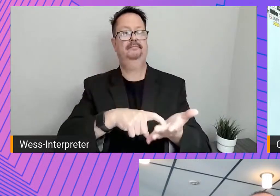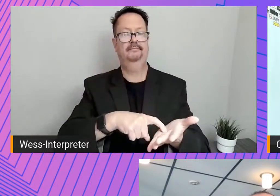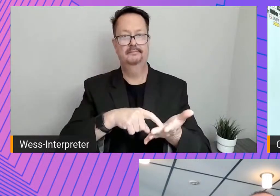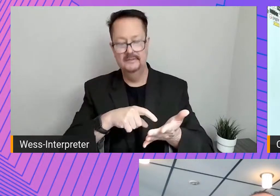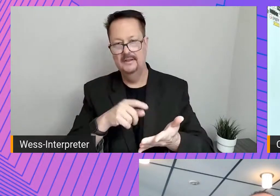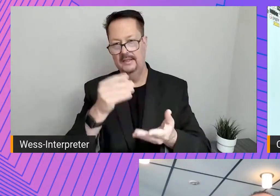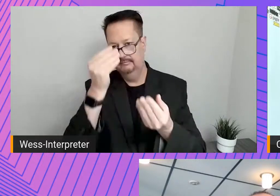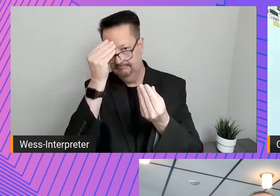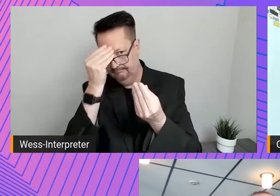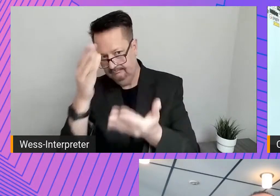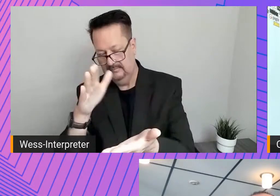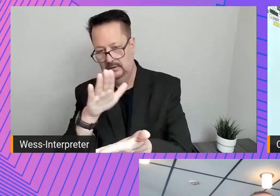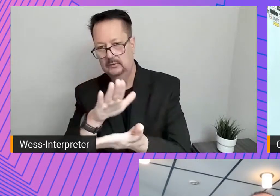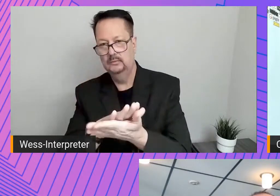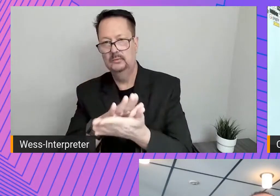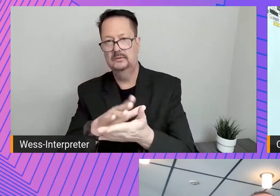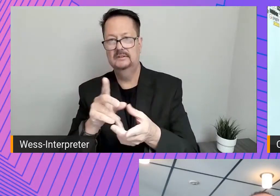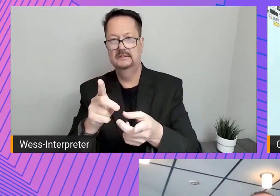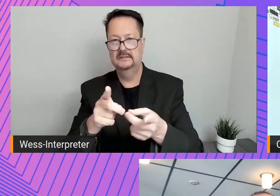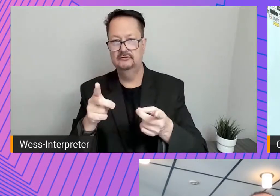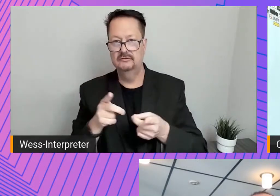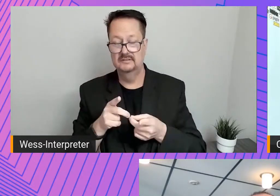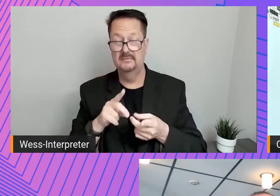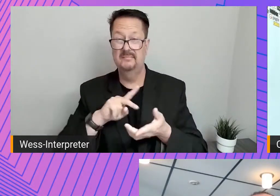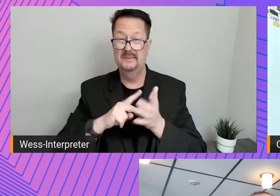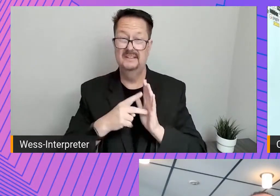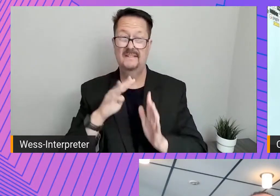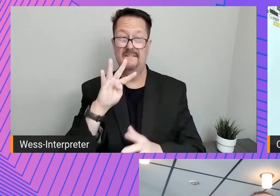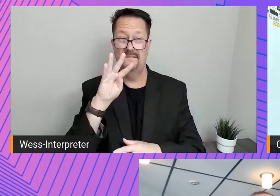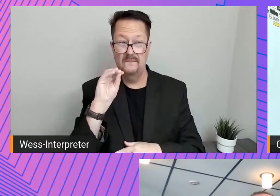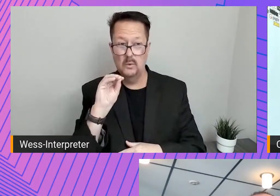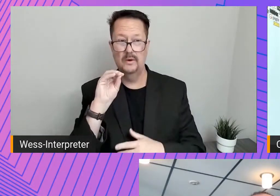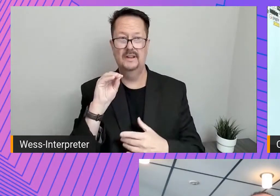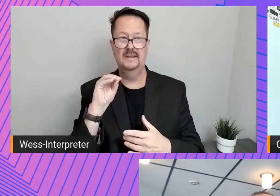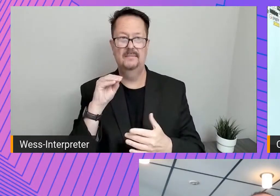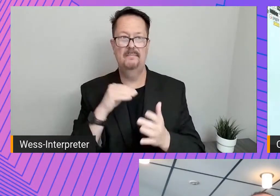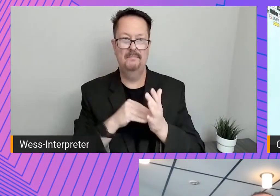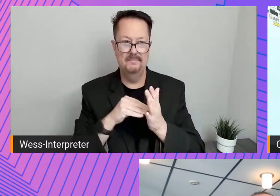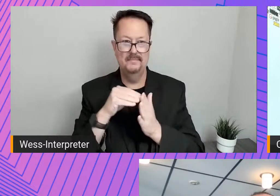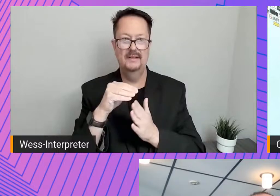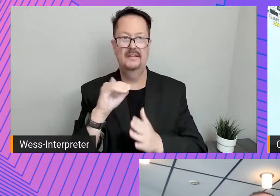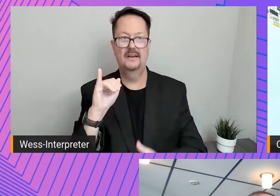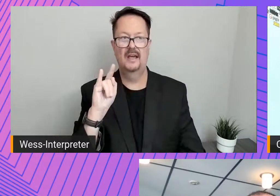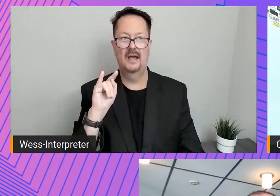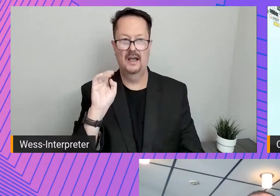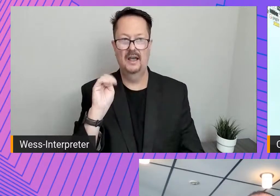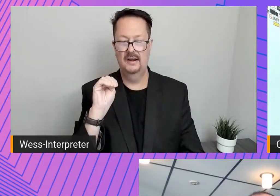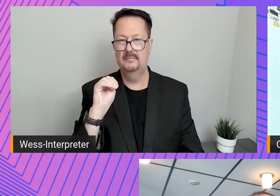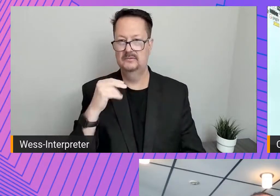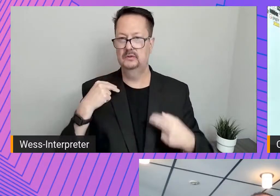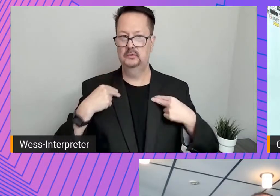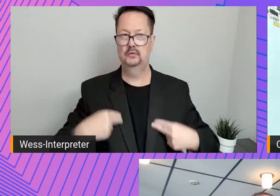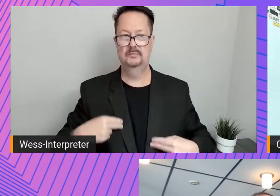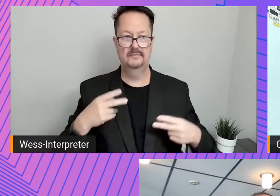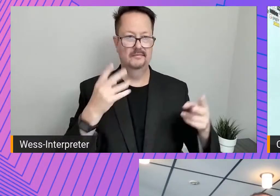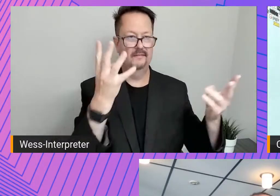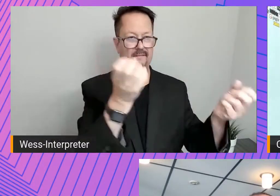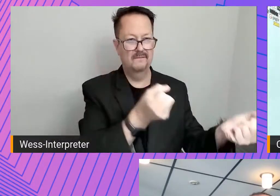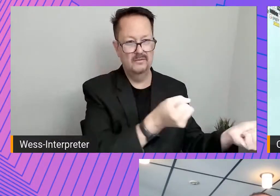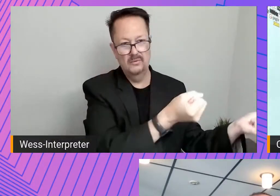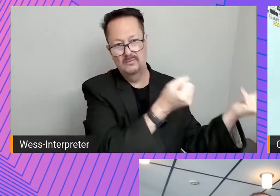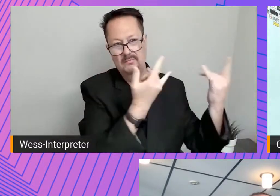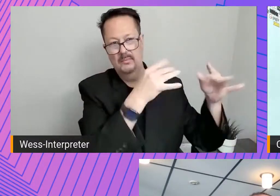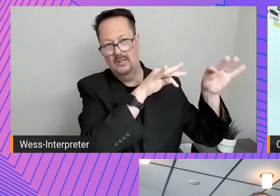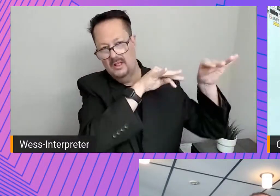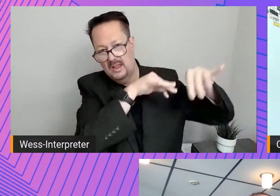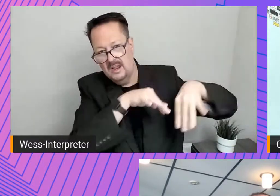about that. That resulted in over 40 million items that humans had to look at. So that whole workflow of pulling the content in, scanning it,